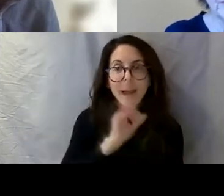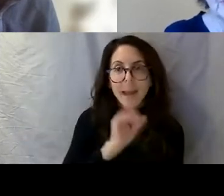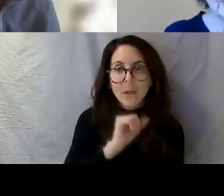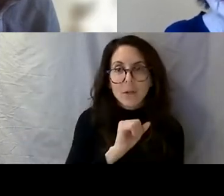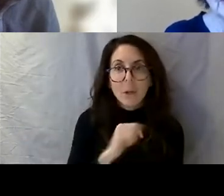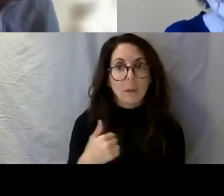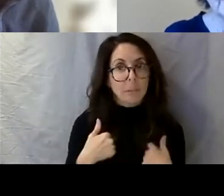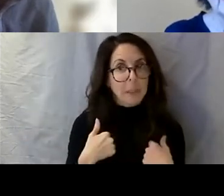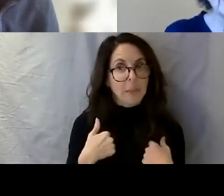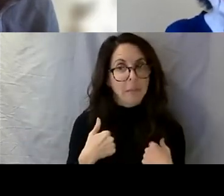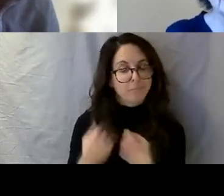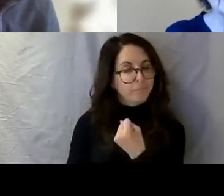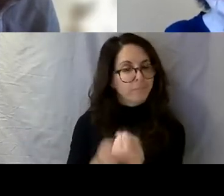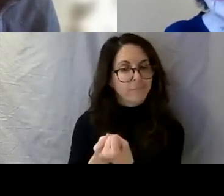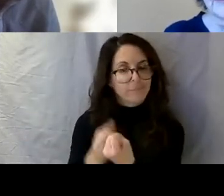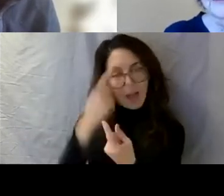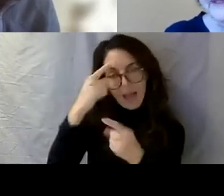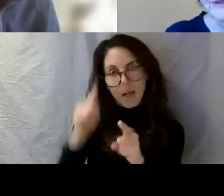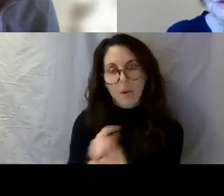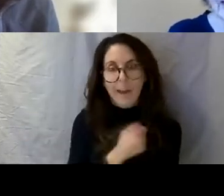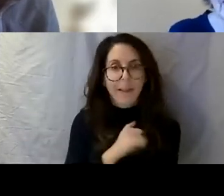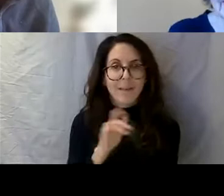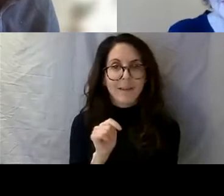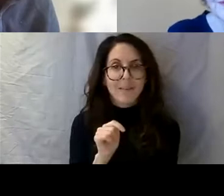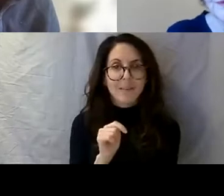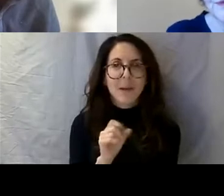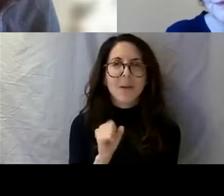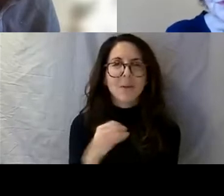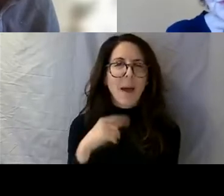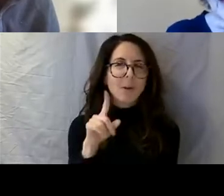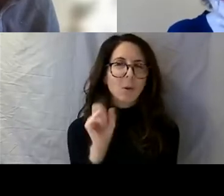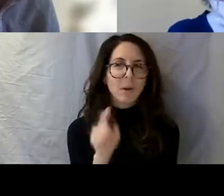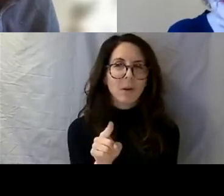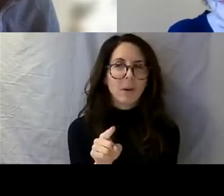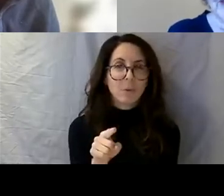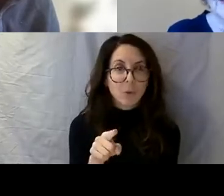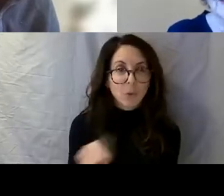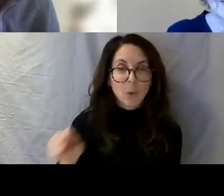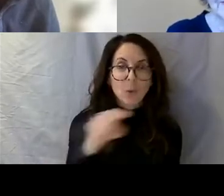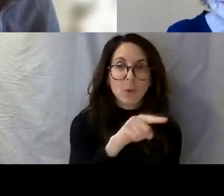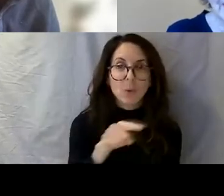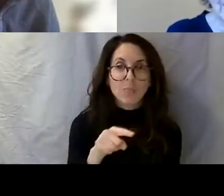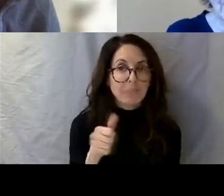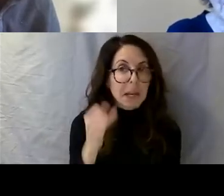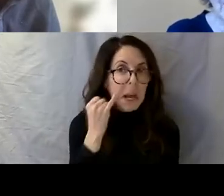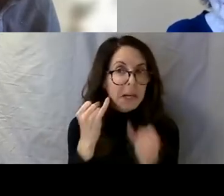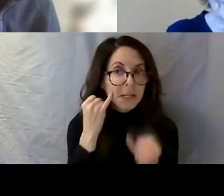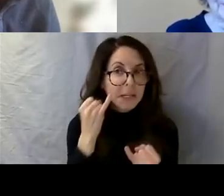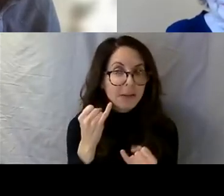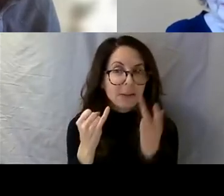I agree, and I love it. And so I would like to ask those of you who have ideas on this,